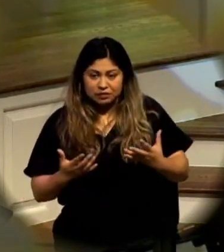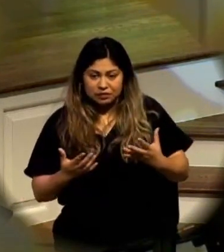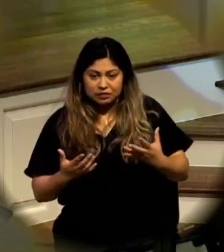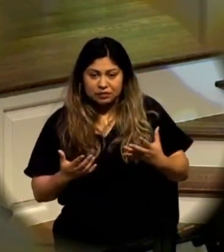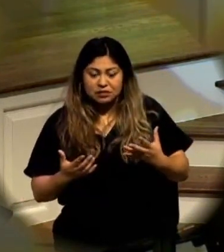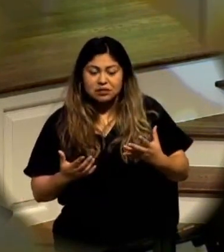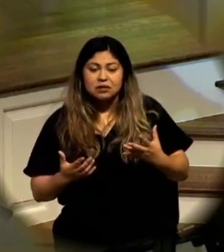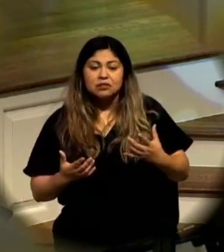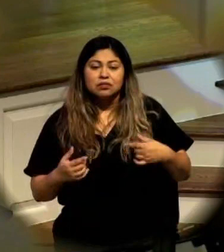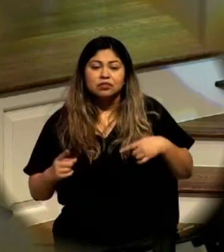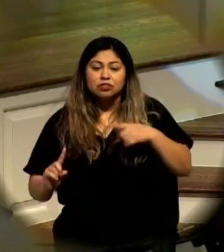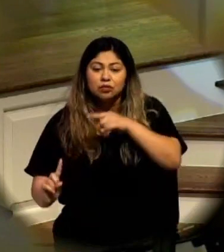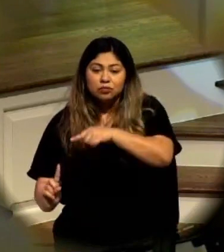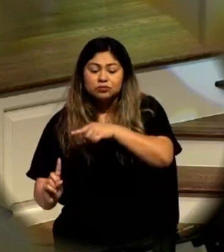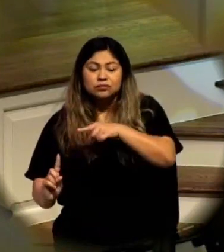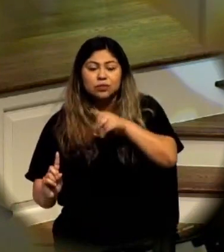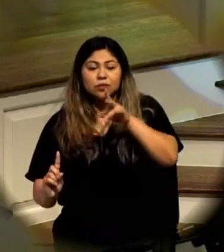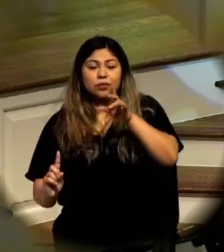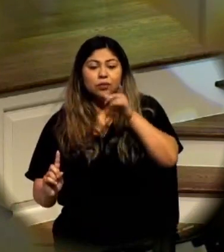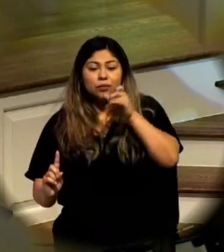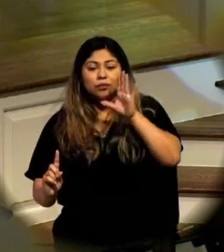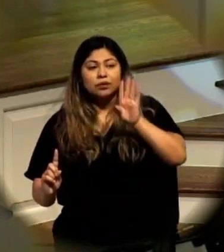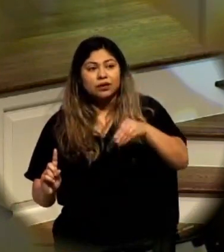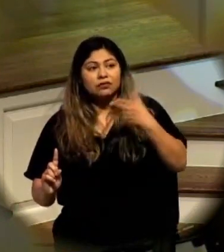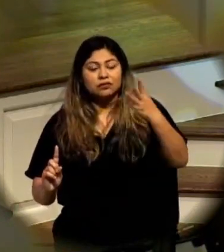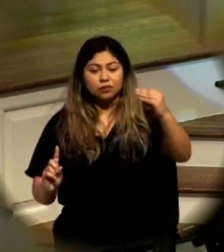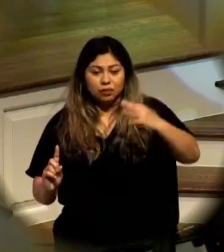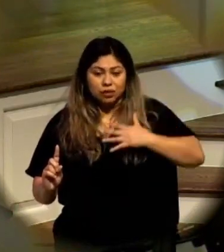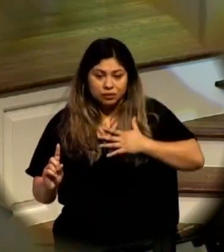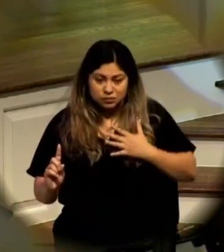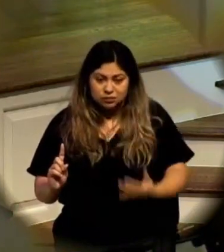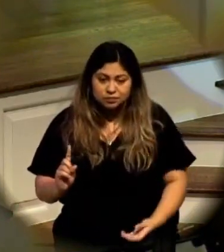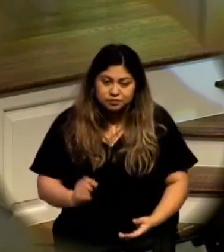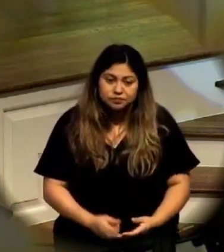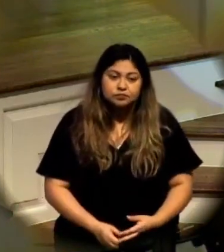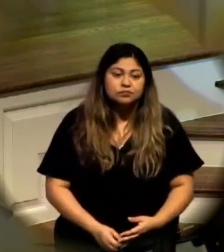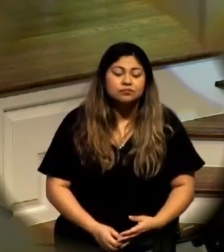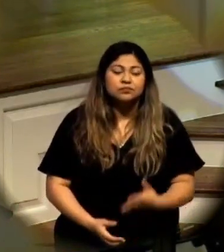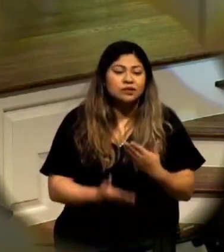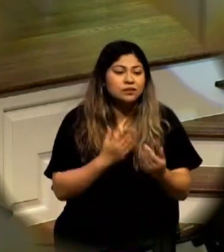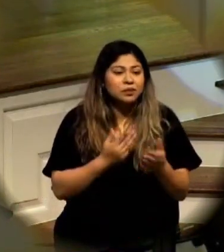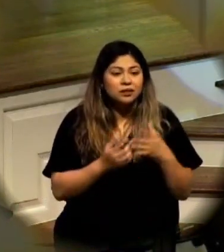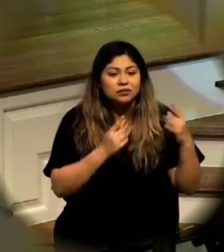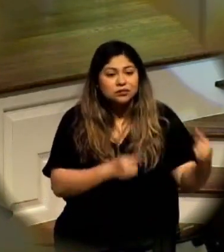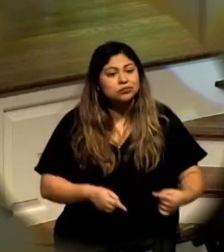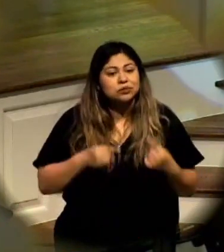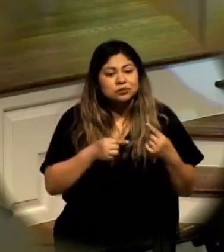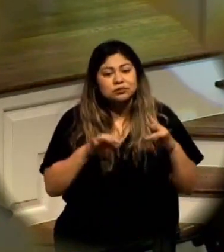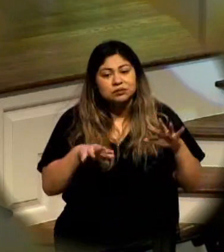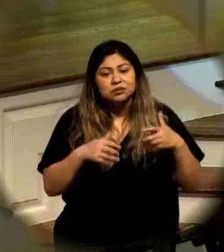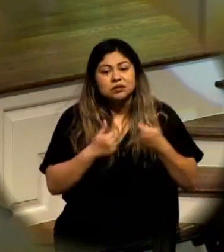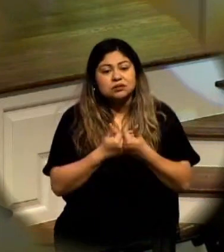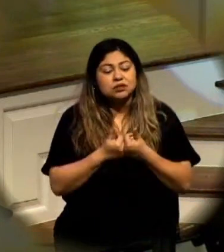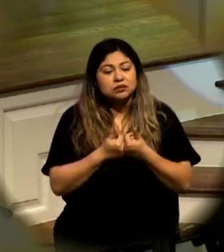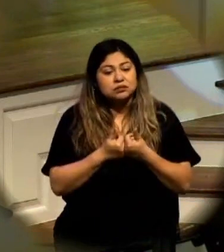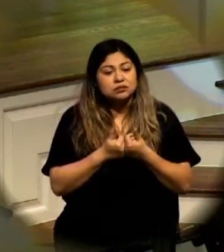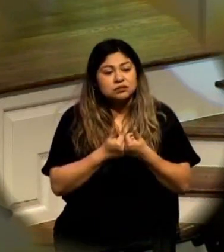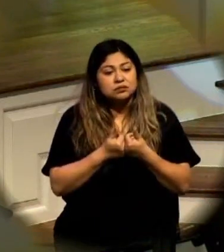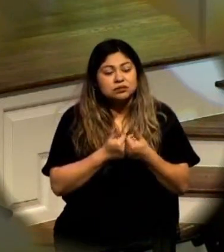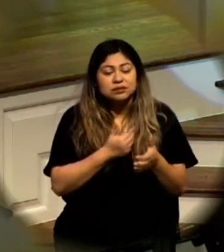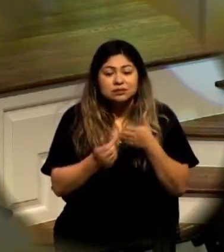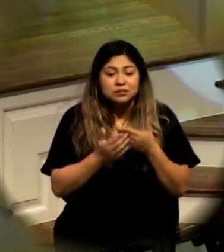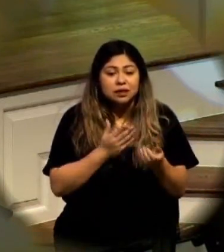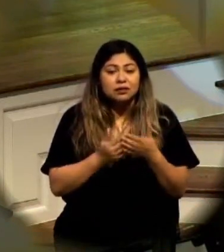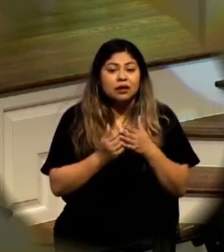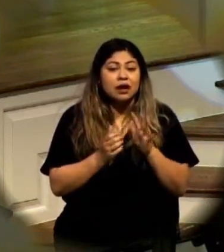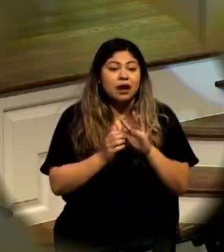grace. So friends, I pray today, no matter what struggles we're having this week, no matter what challenges, no matter how much of a failure